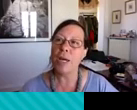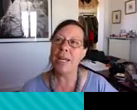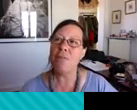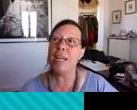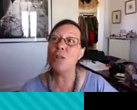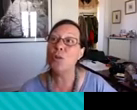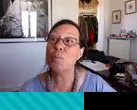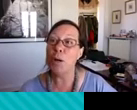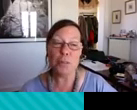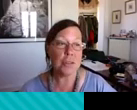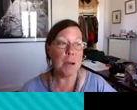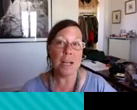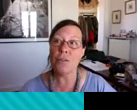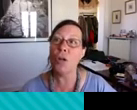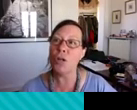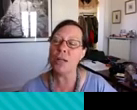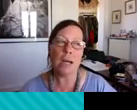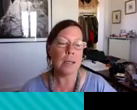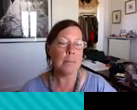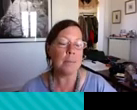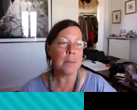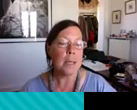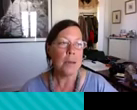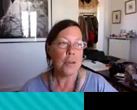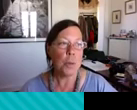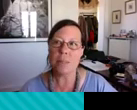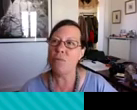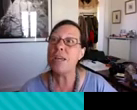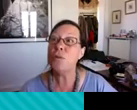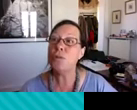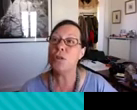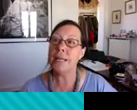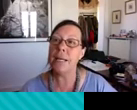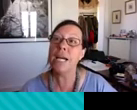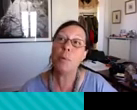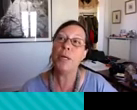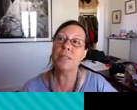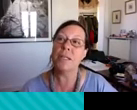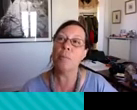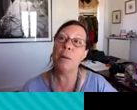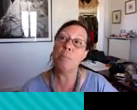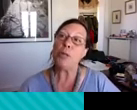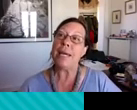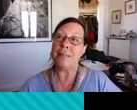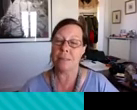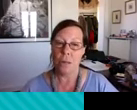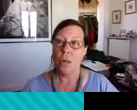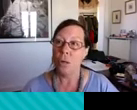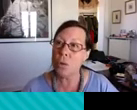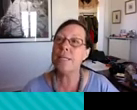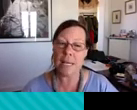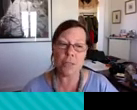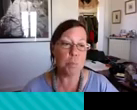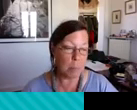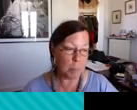I read a fake news post, you might have heard, there was some fake news circulating a couple weeks ago about Bill Gates,